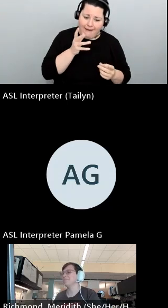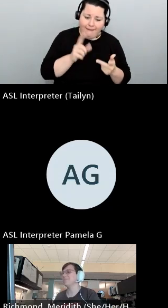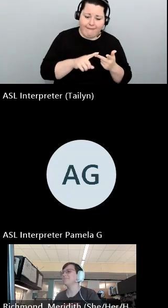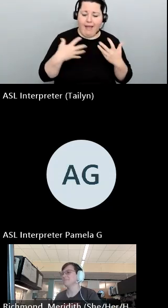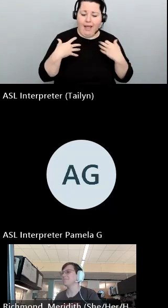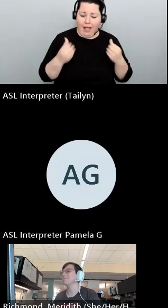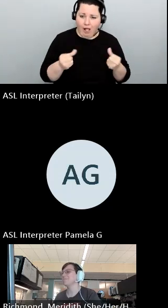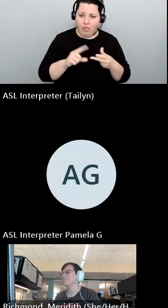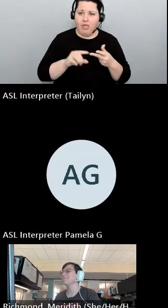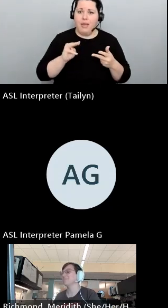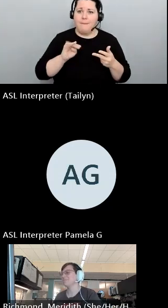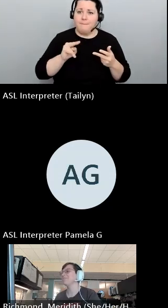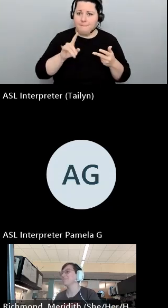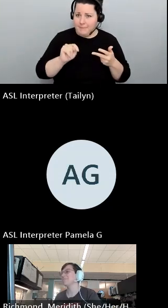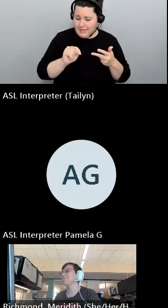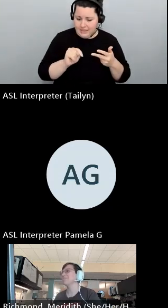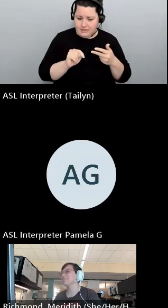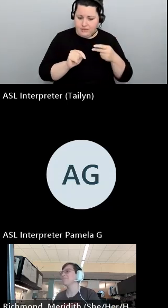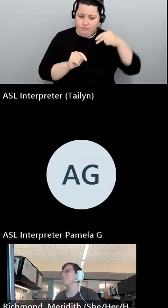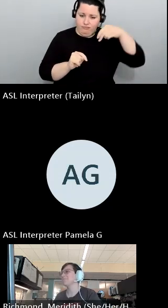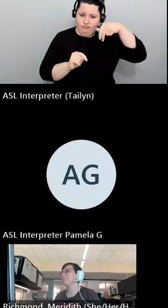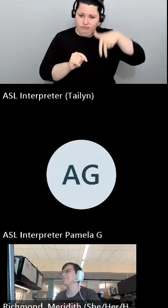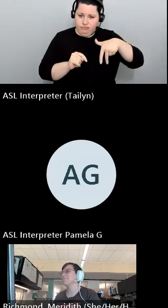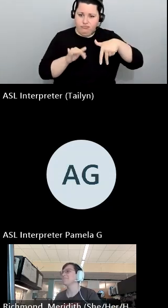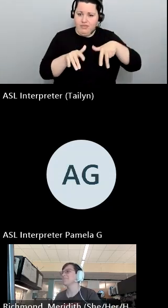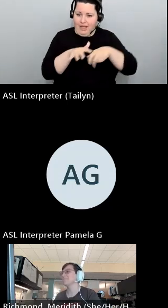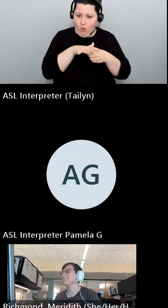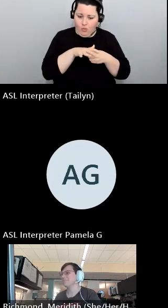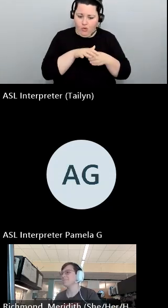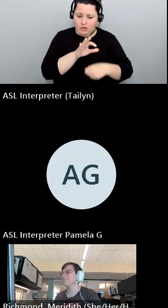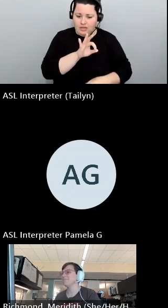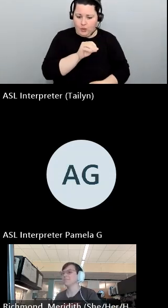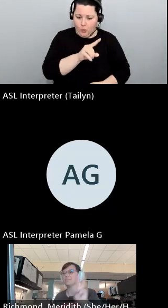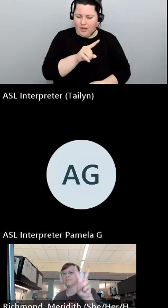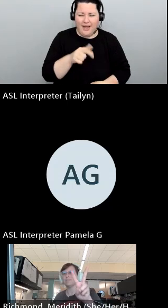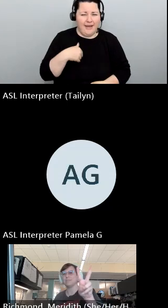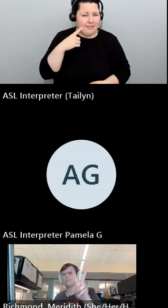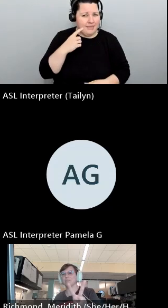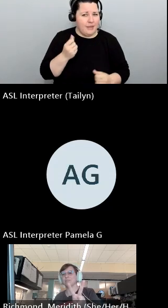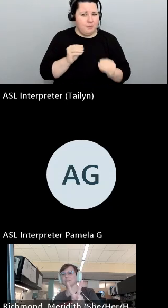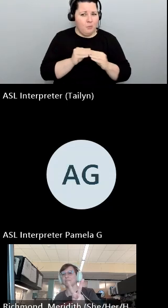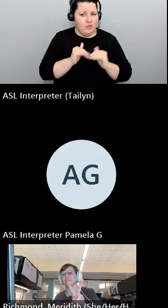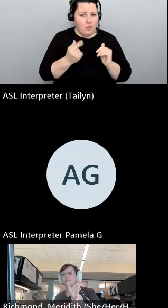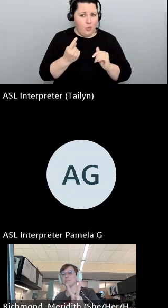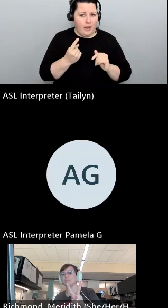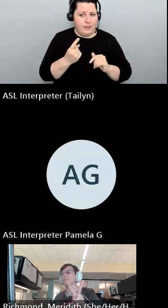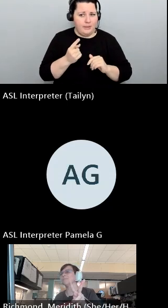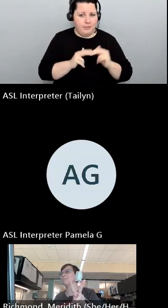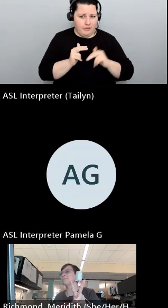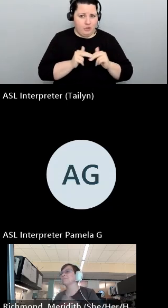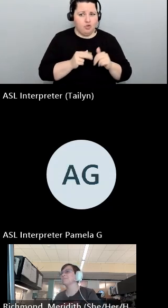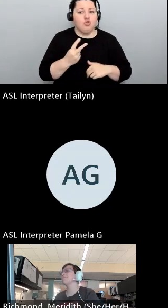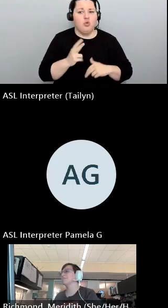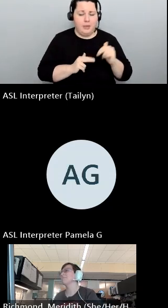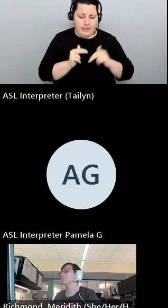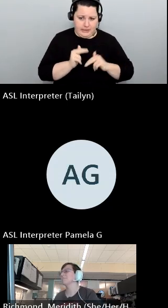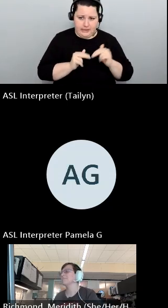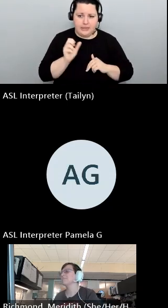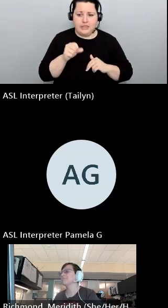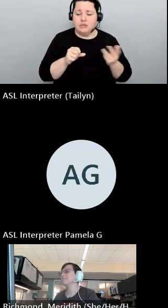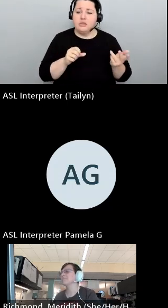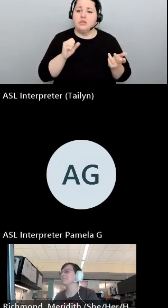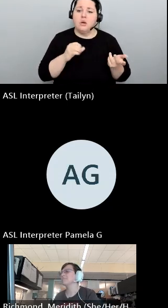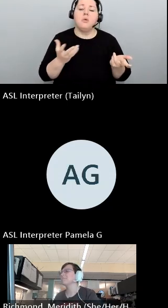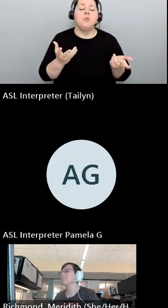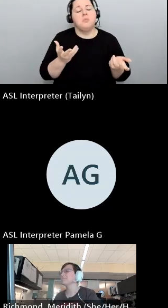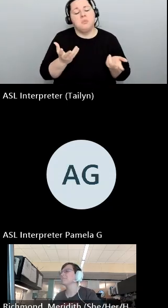and Minute represented, probably multiple buildings, I'm guessing too. So it's a little bit less, 2 buildings. Okay.